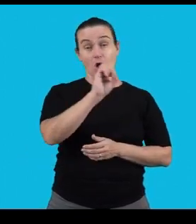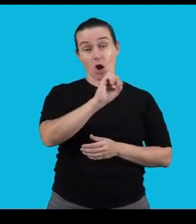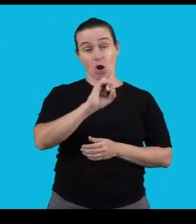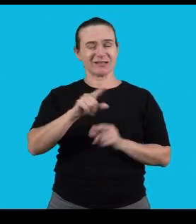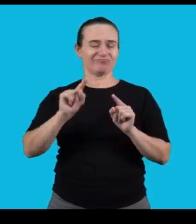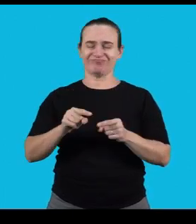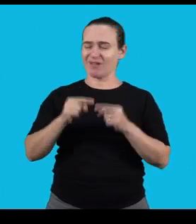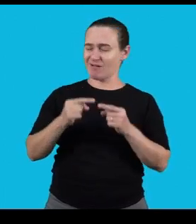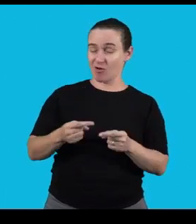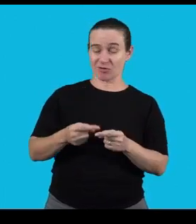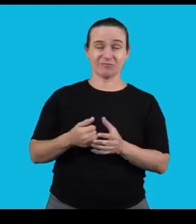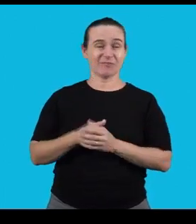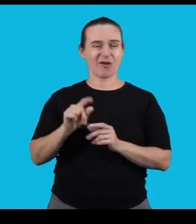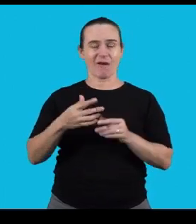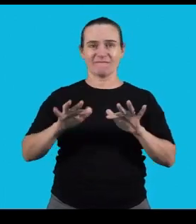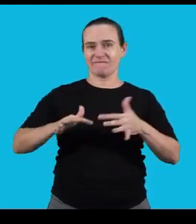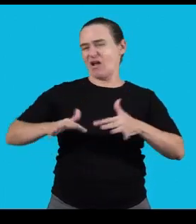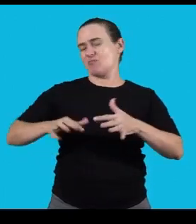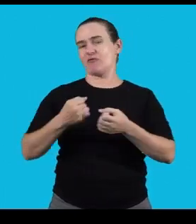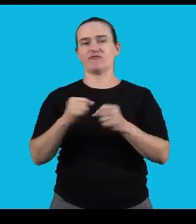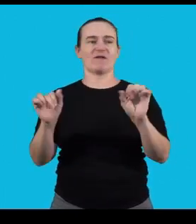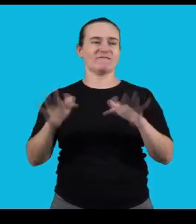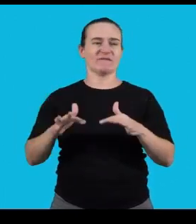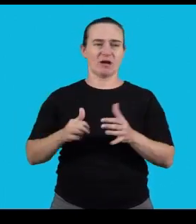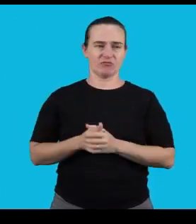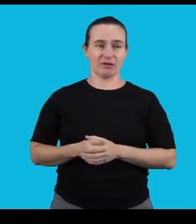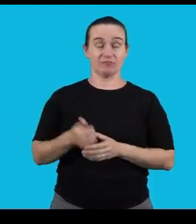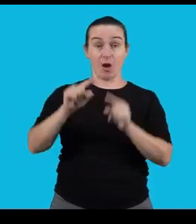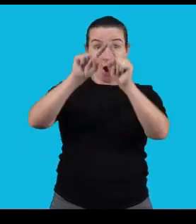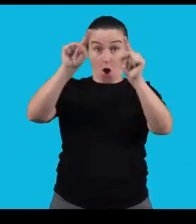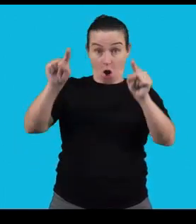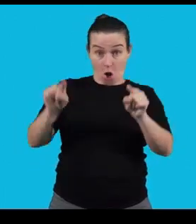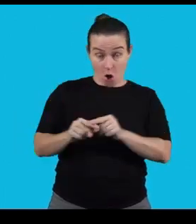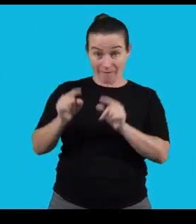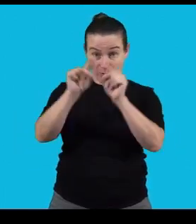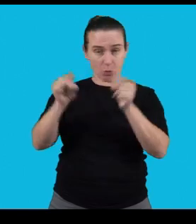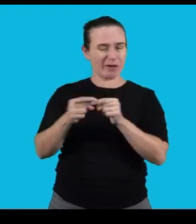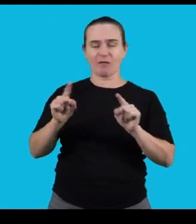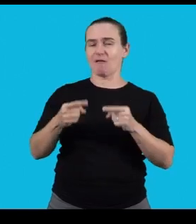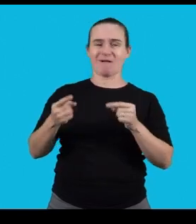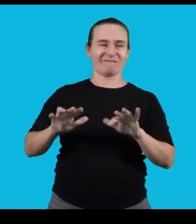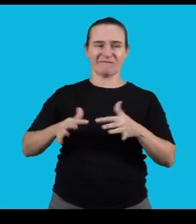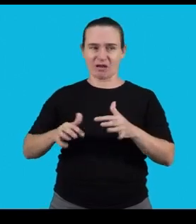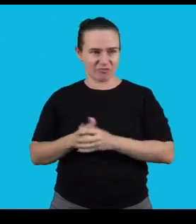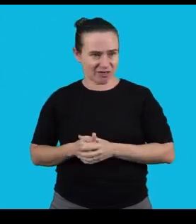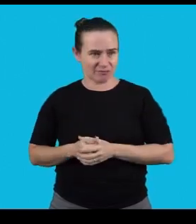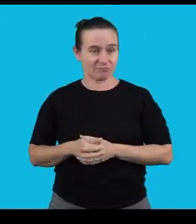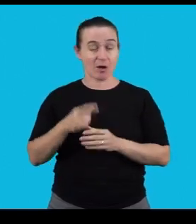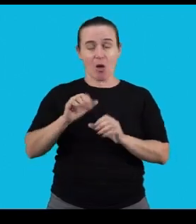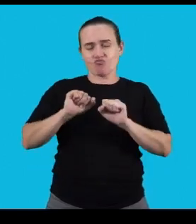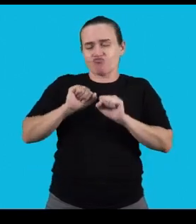affected? Ossicles, if there's middle ear infection, they cannot vibrate freely. Oval window